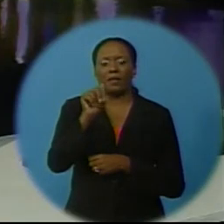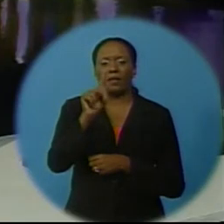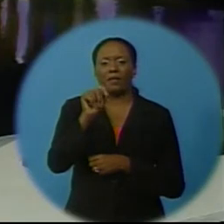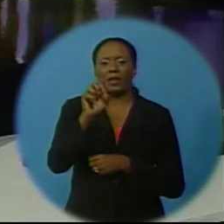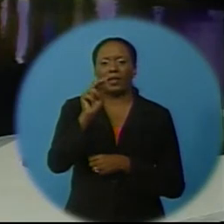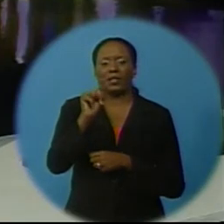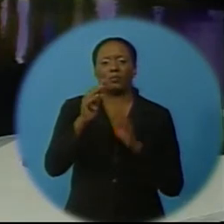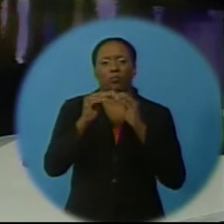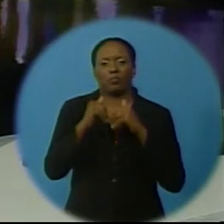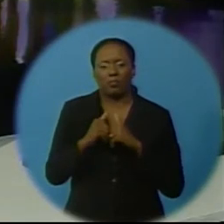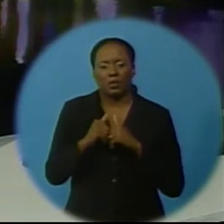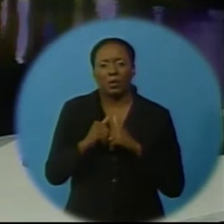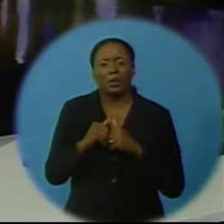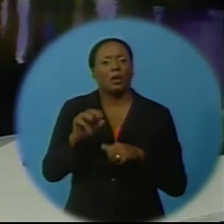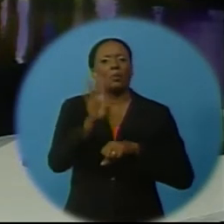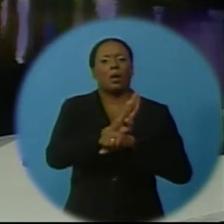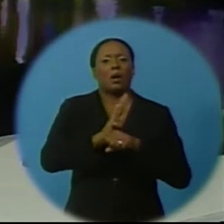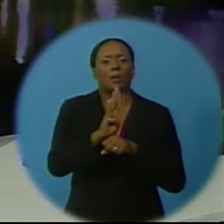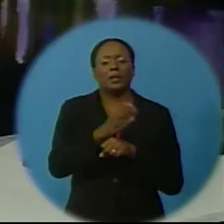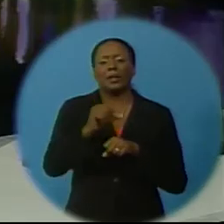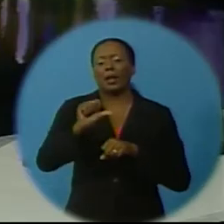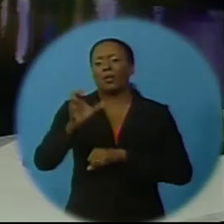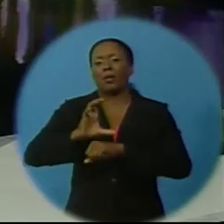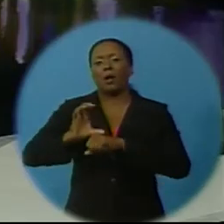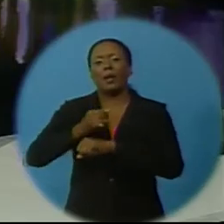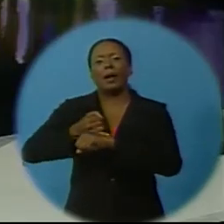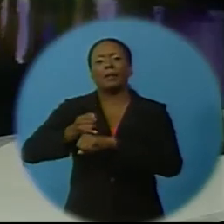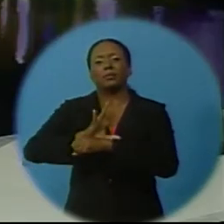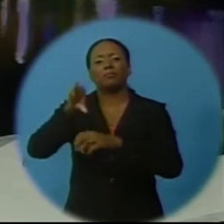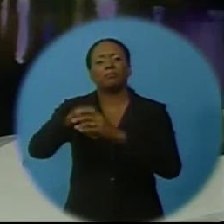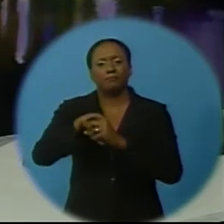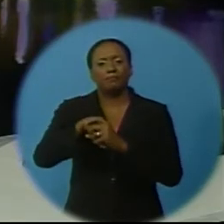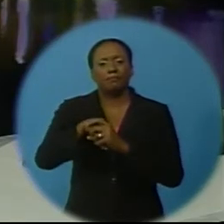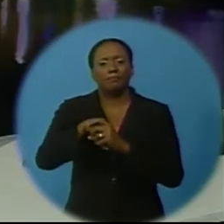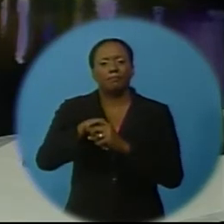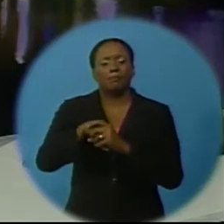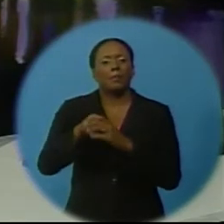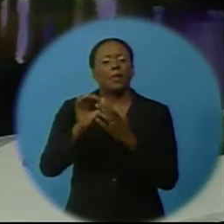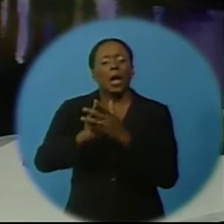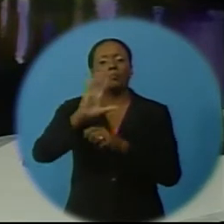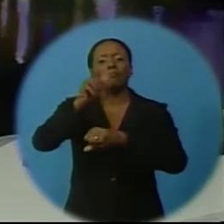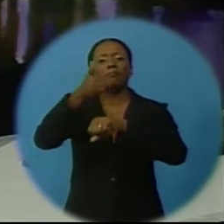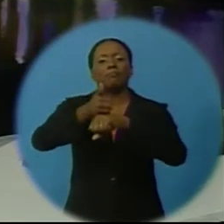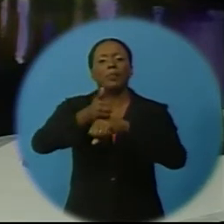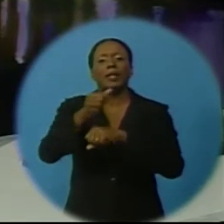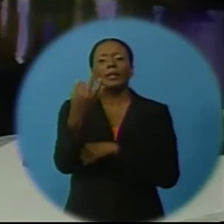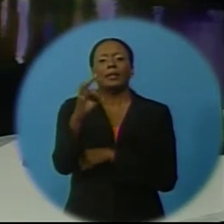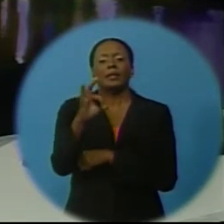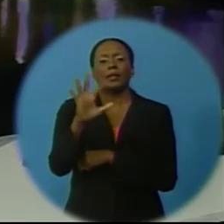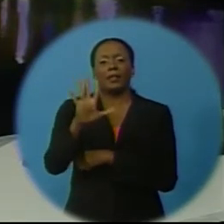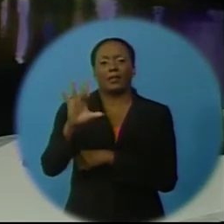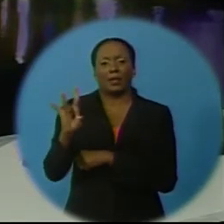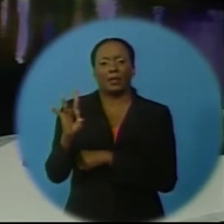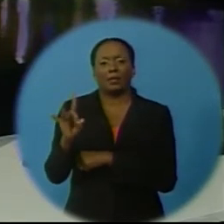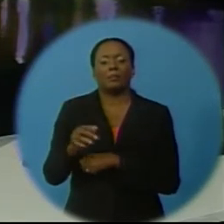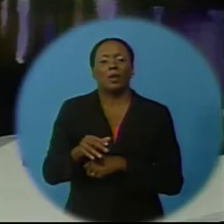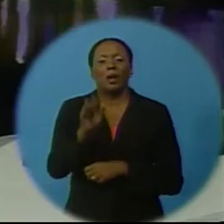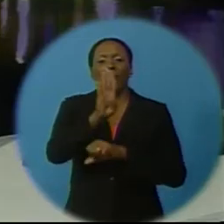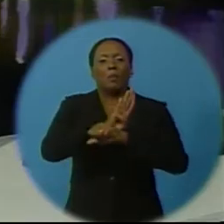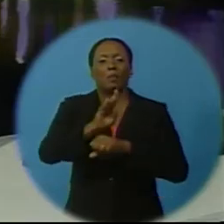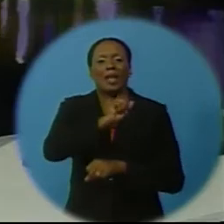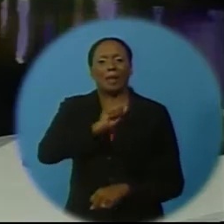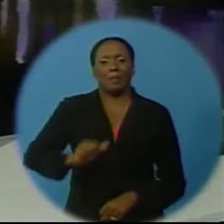other Caribbean islands that were colonies of the United Kingdom, was formed in 1958. Barbados Ambassador to CARICOM, Robert